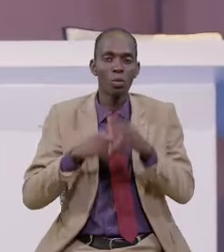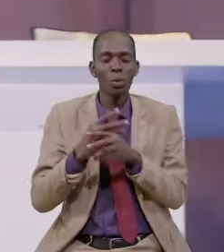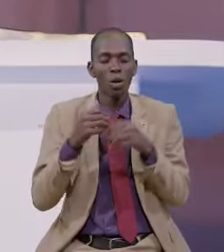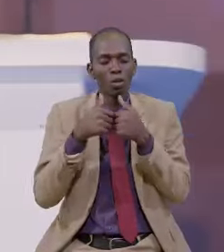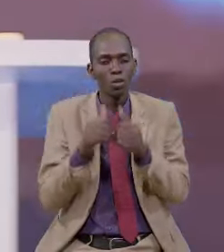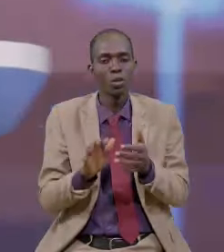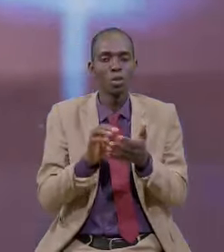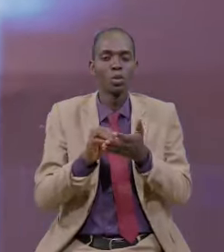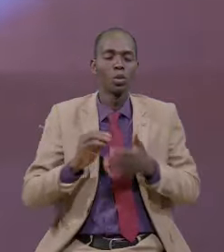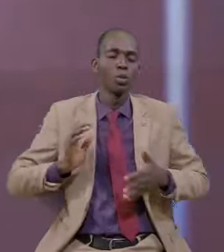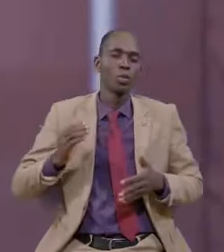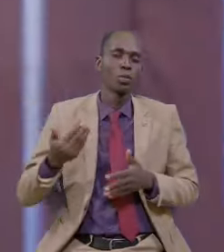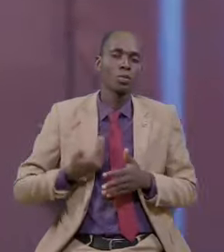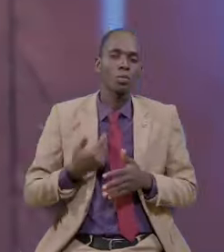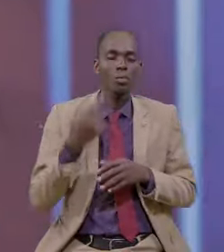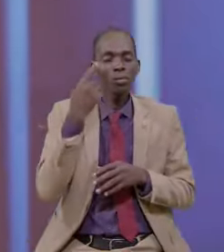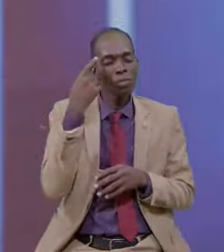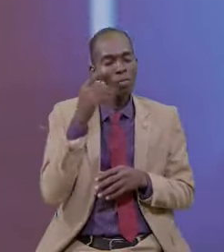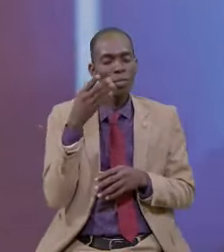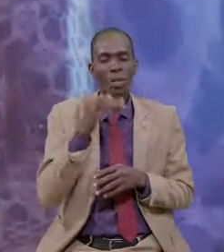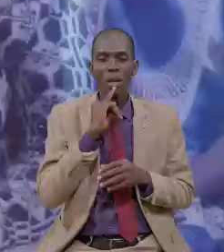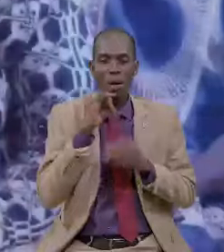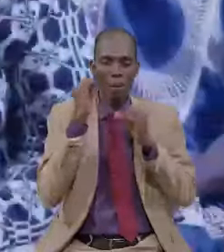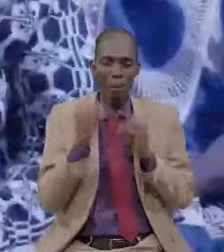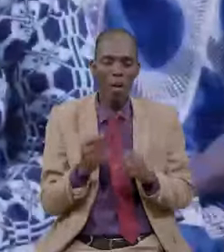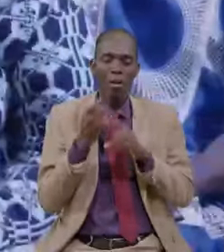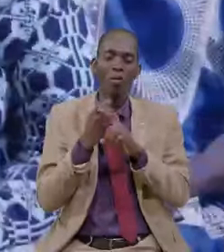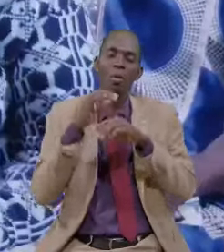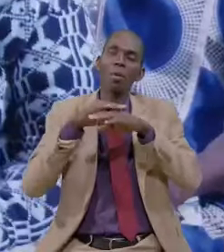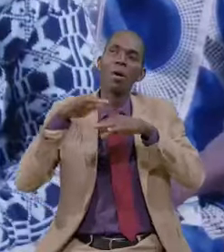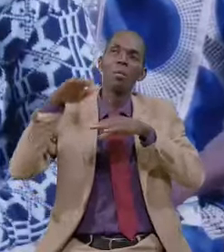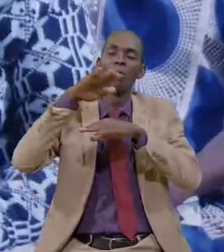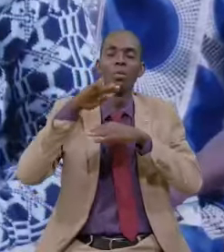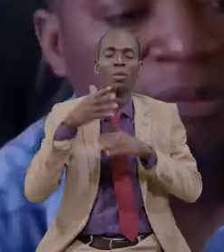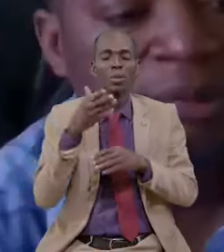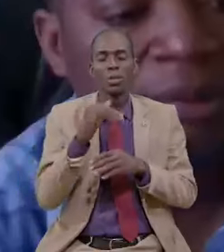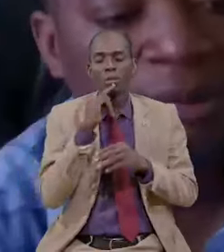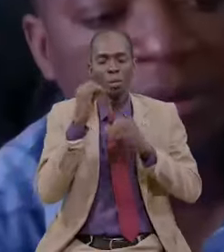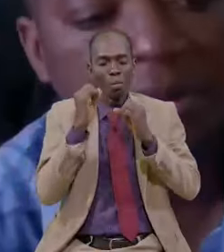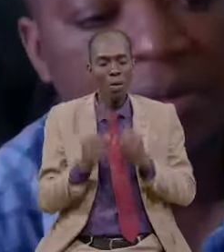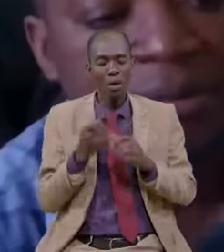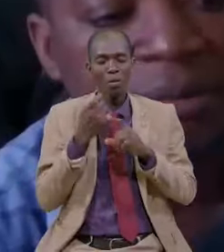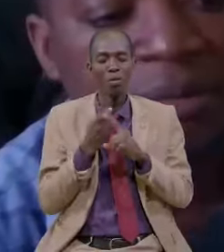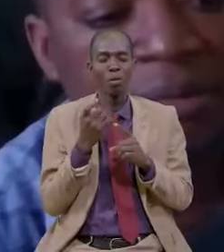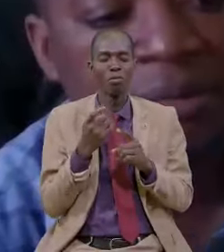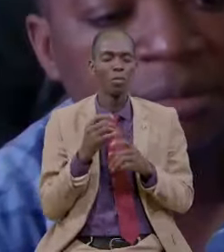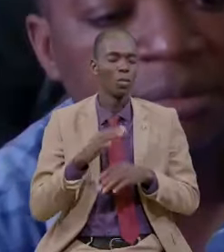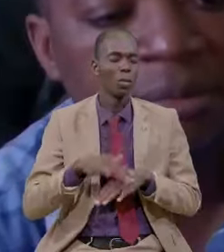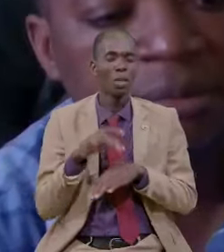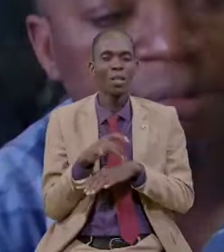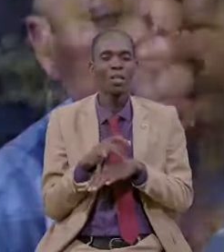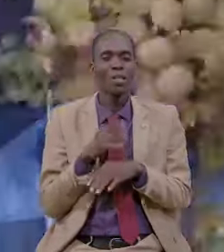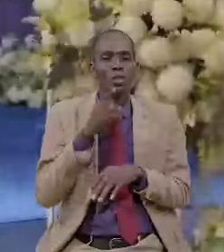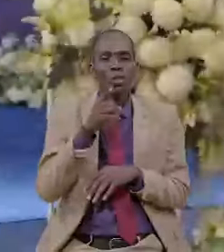soul? But there's power from on high. There's power from heaven. And you know, you cannot have the